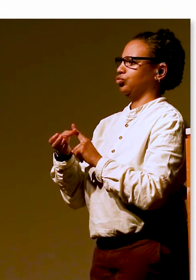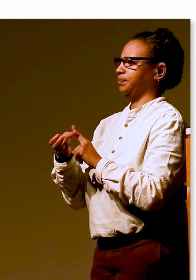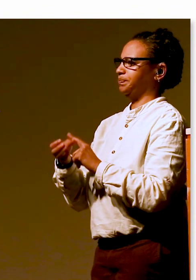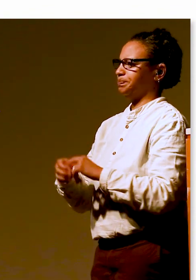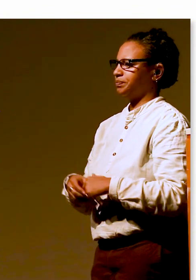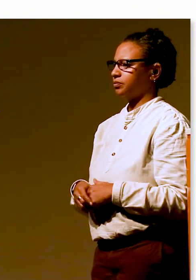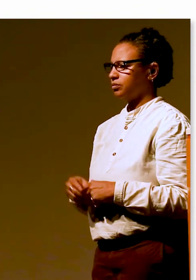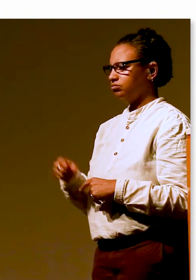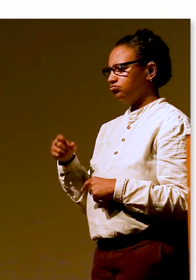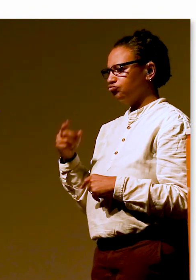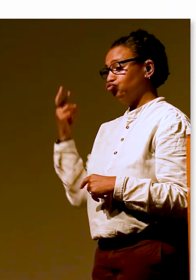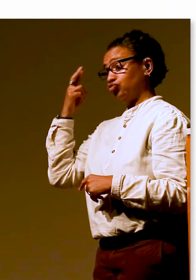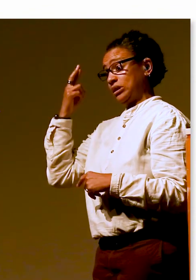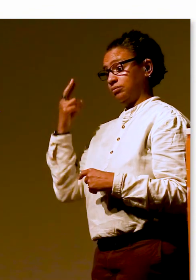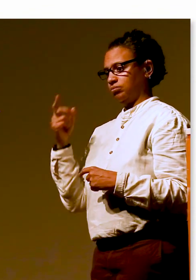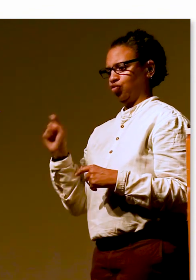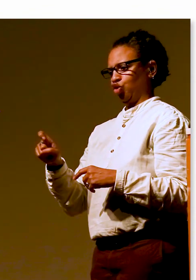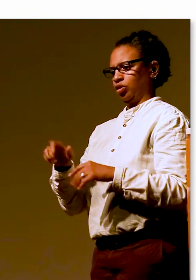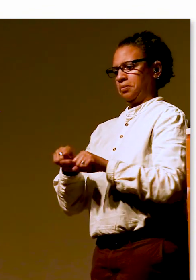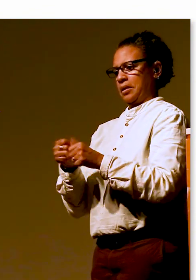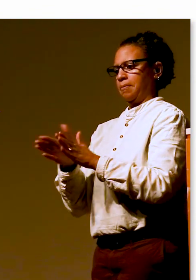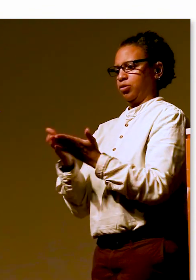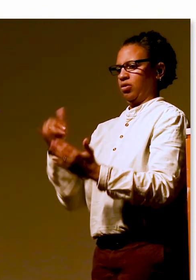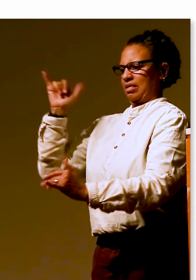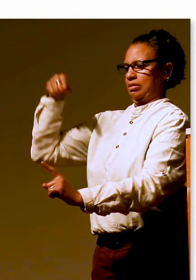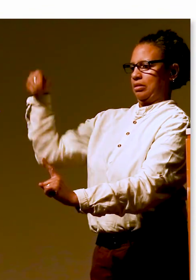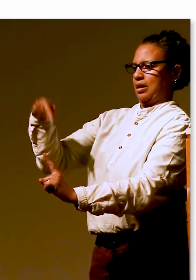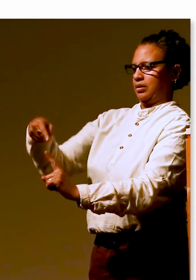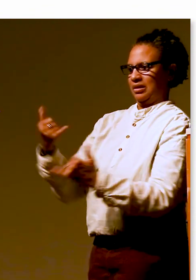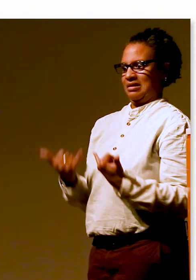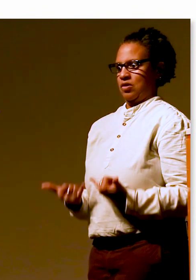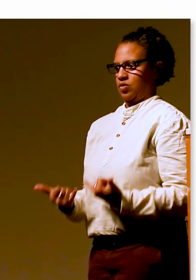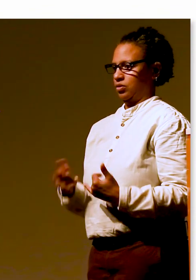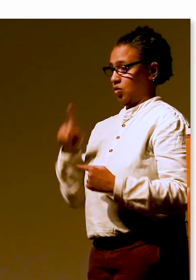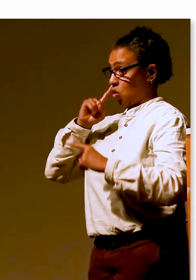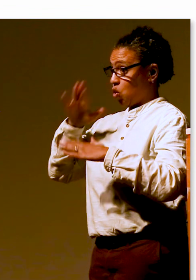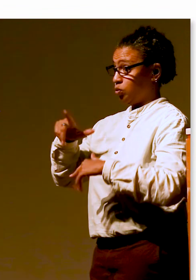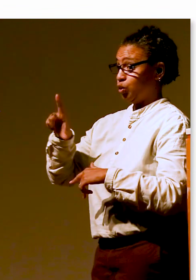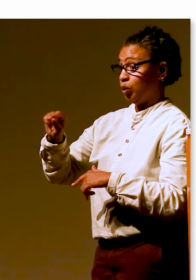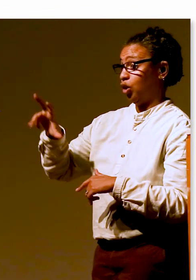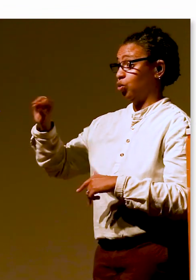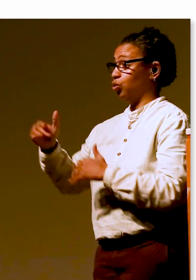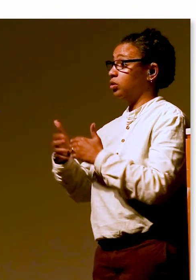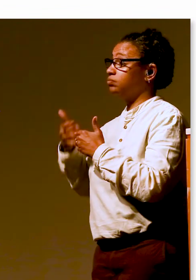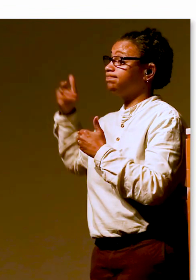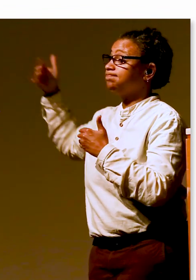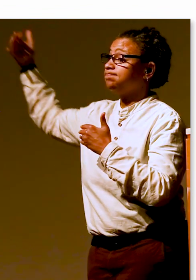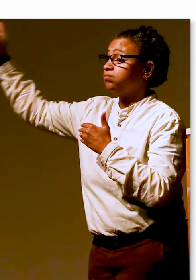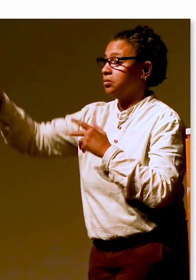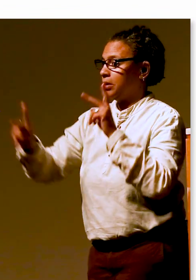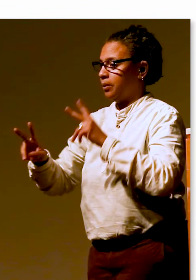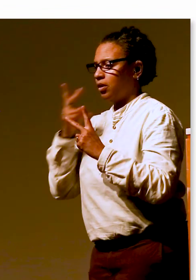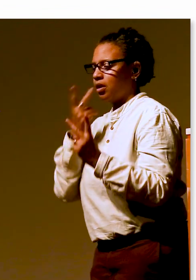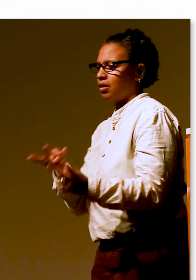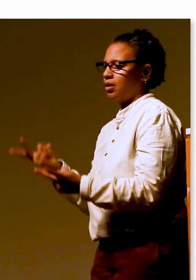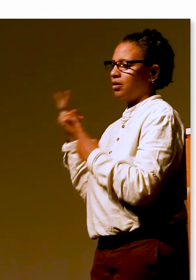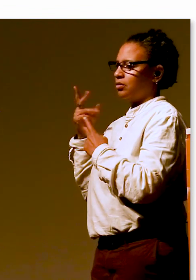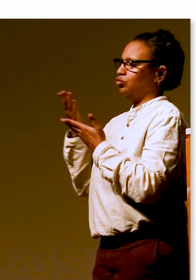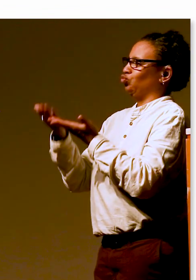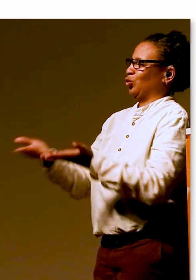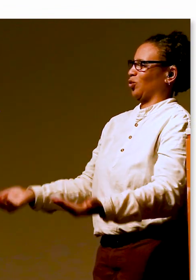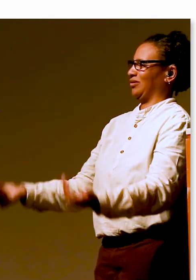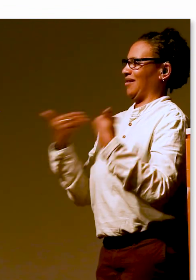years, when people look back at our time, that this can be a resource for understanding what we were up to. And so that's the book project,